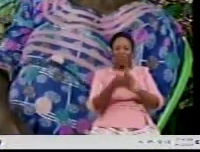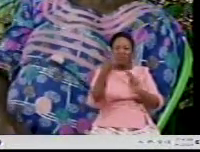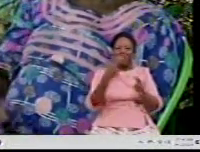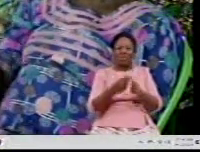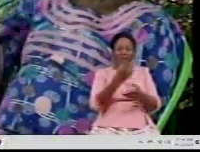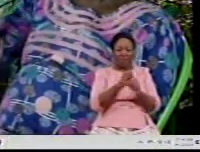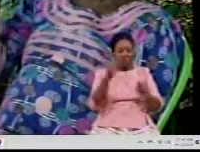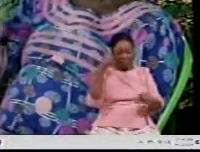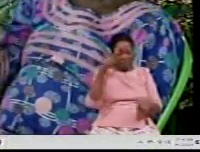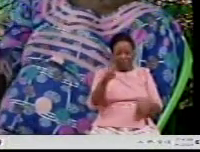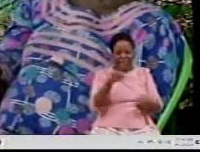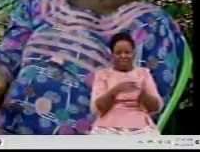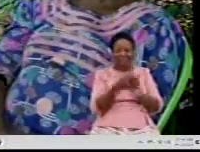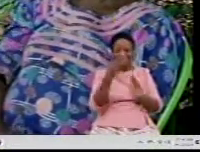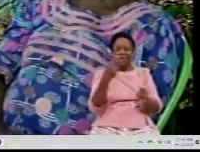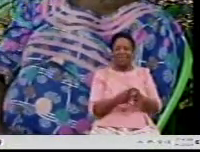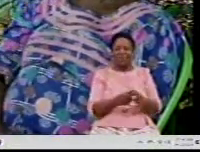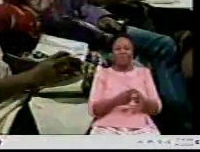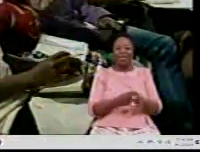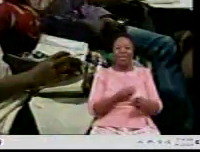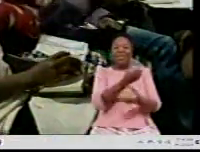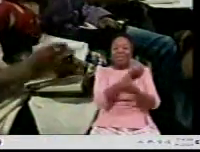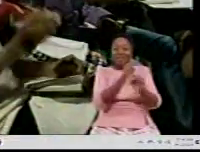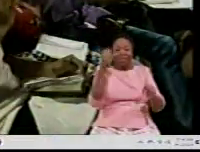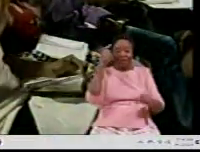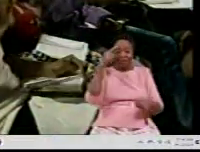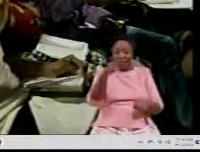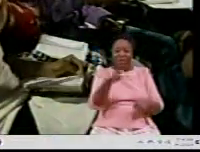you. Salvation for you.